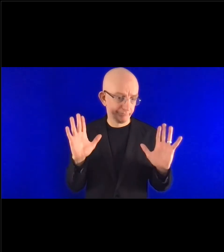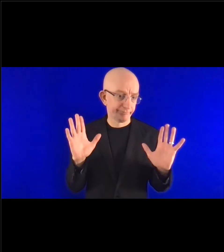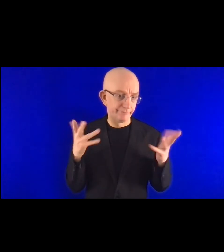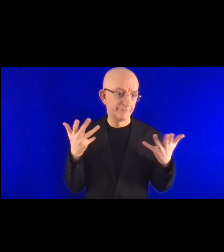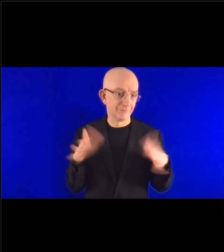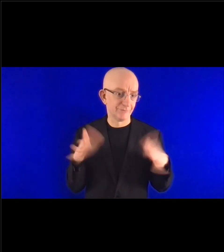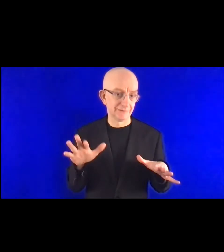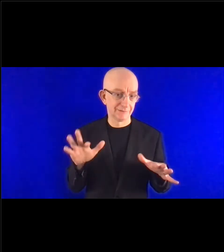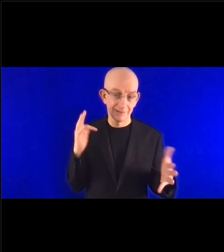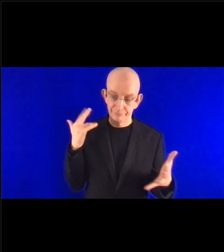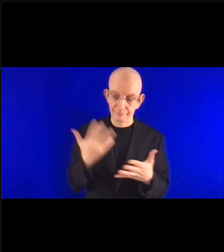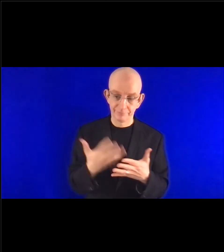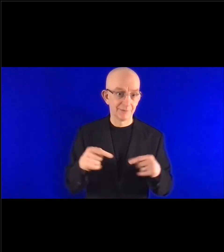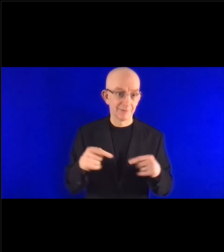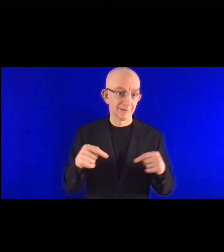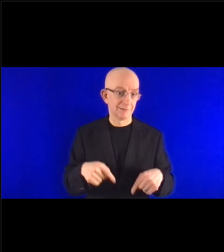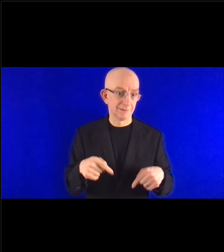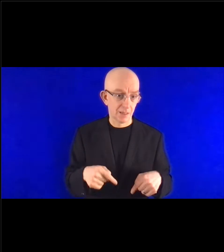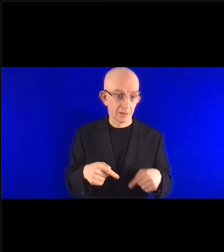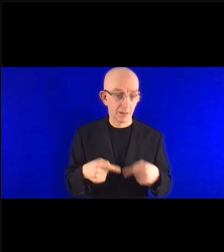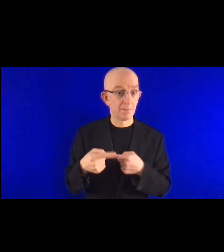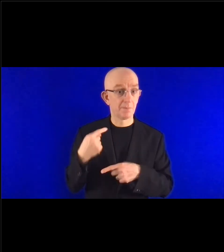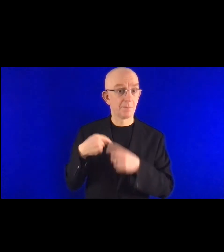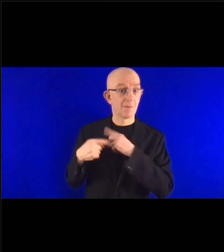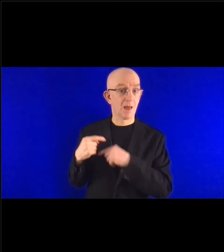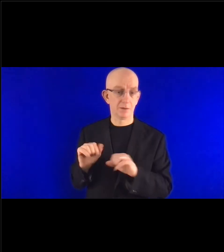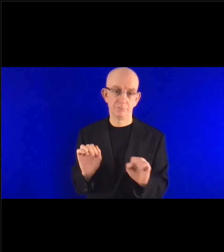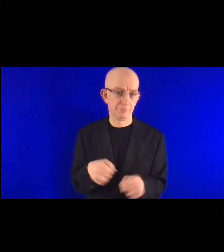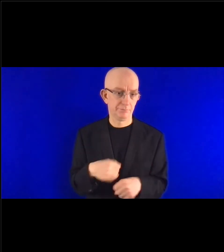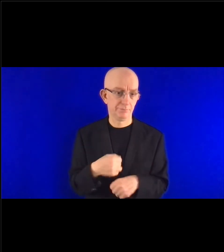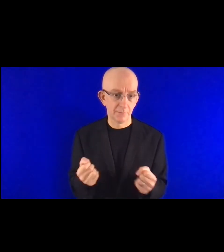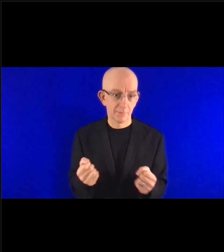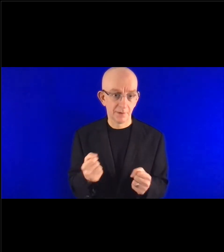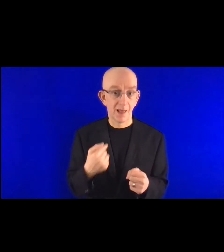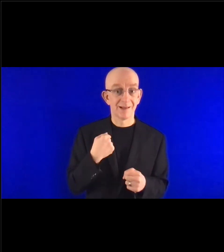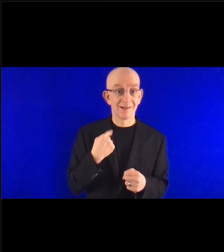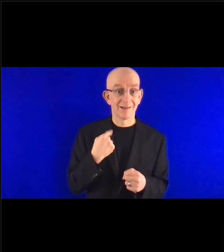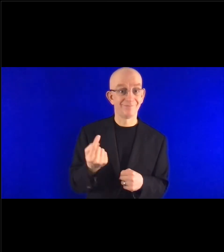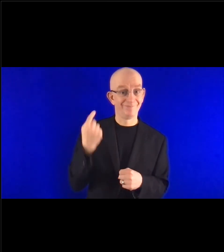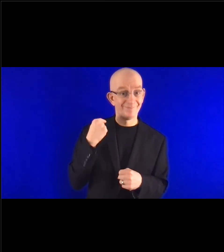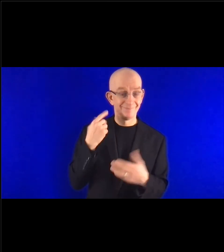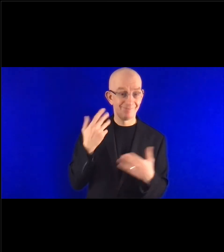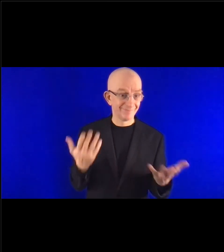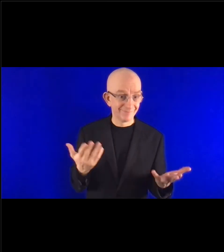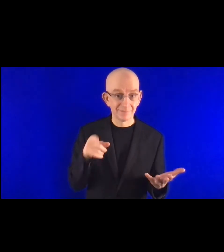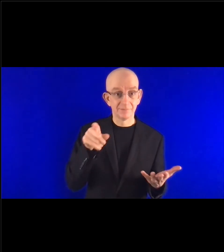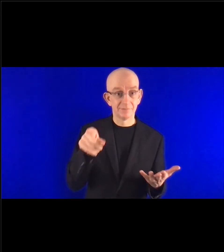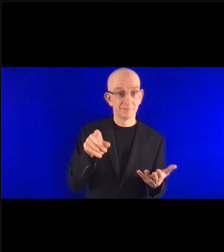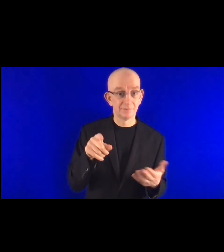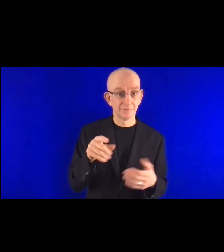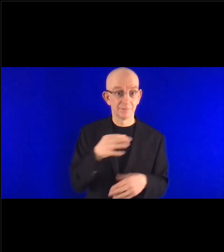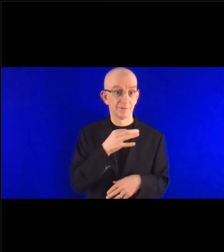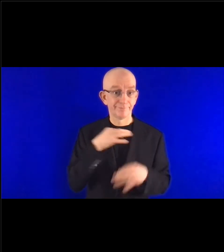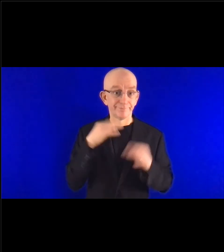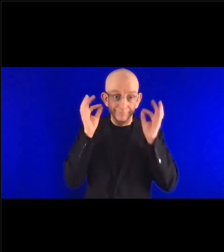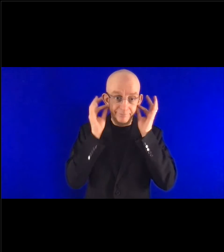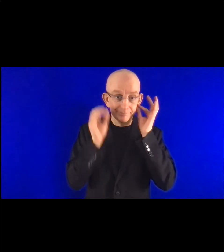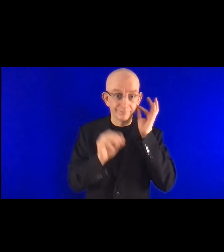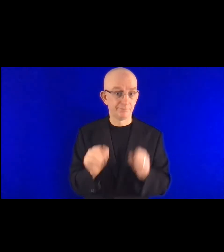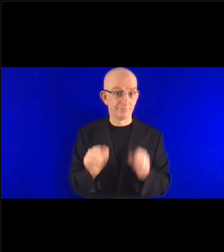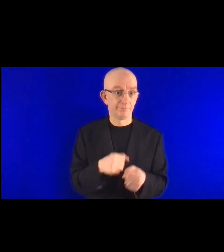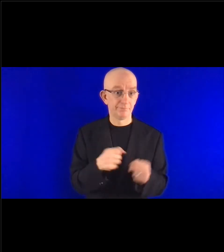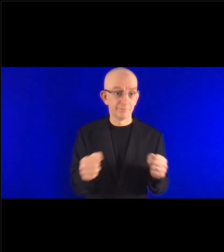appreciate. But how do you explain the progress of disability through WhatsApp? I'm not a doctor, and I don't pretend